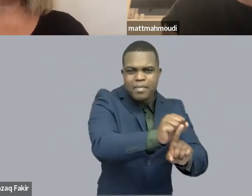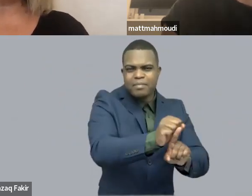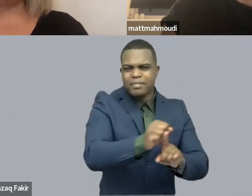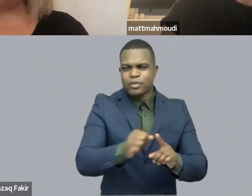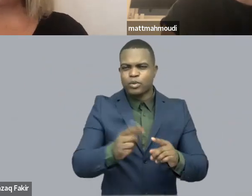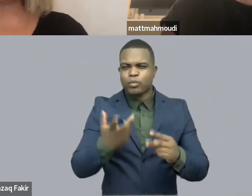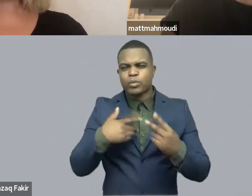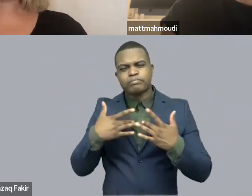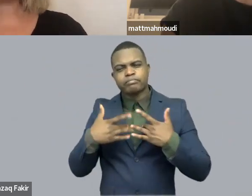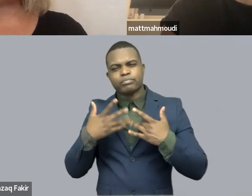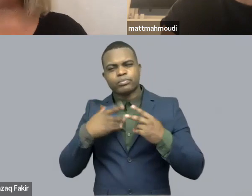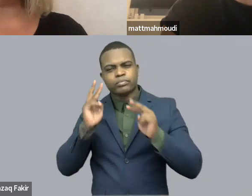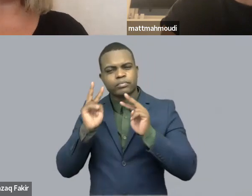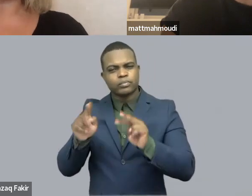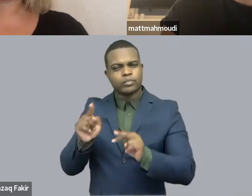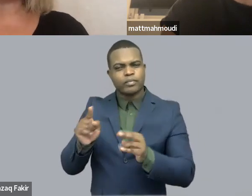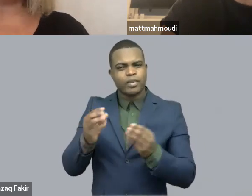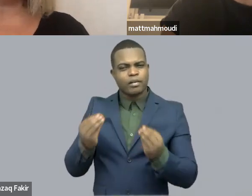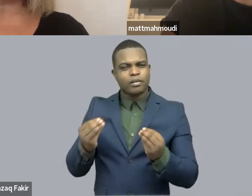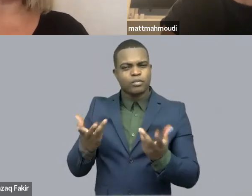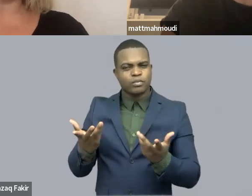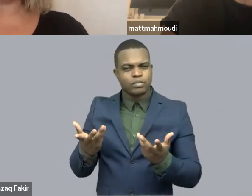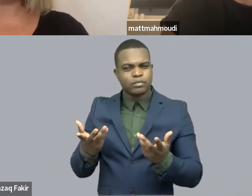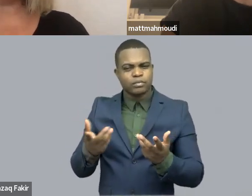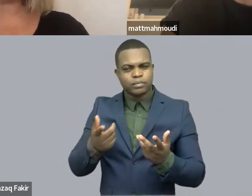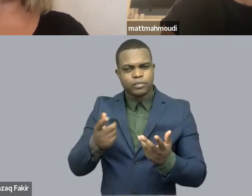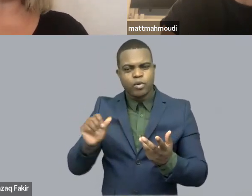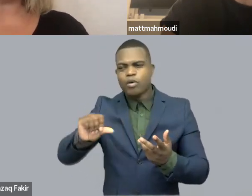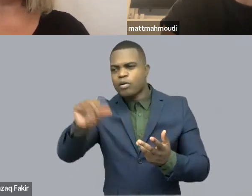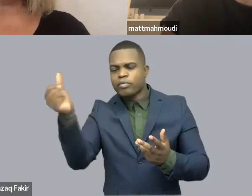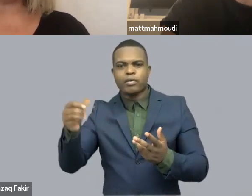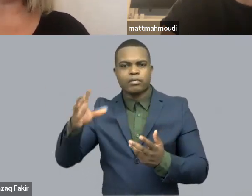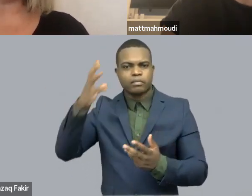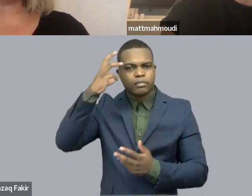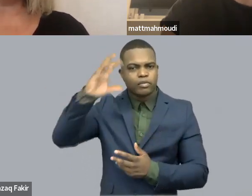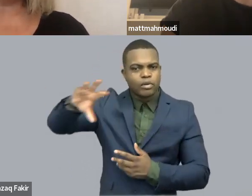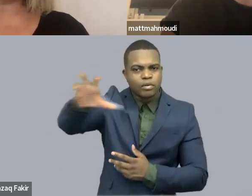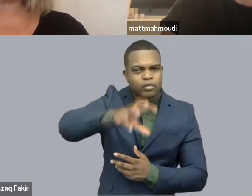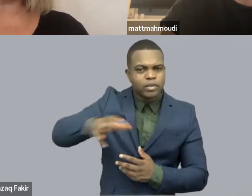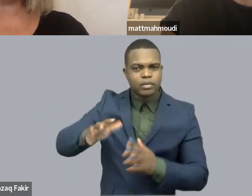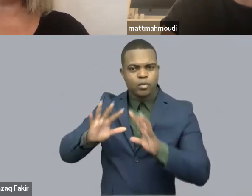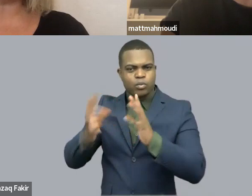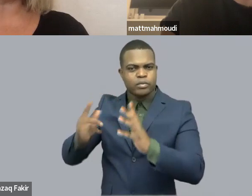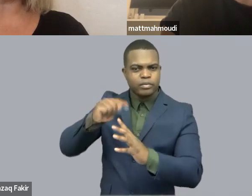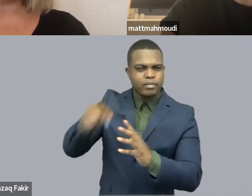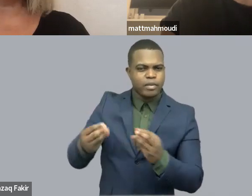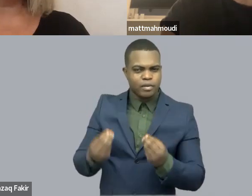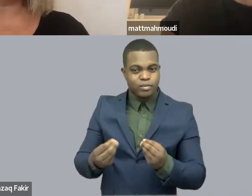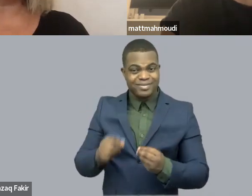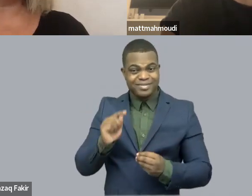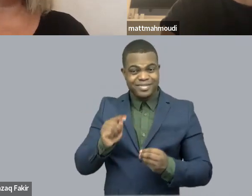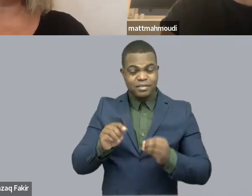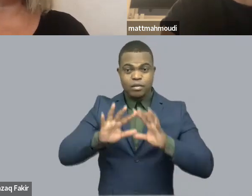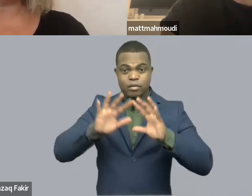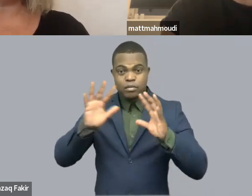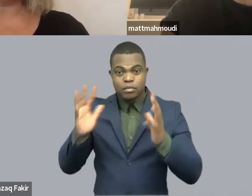one country either. So it is a difficult thing to raise the bar around, and it's a difficult thing to regulate across the world. But there is some